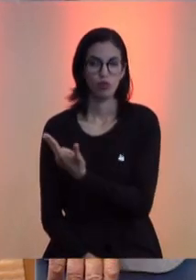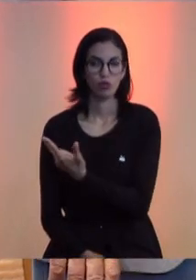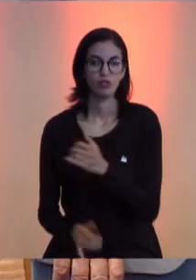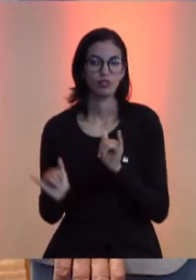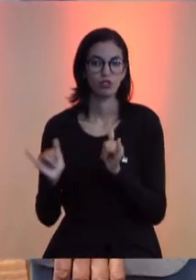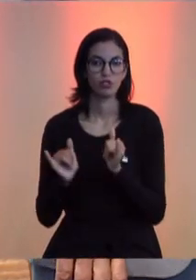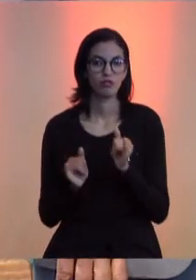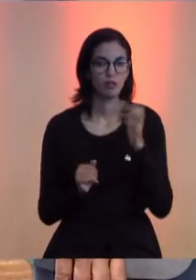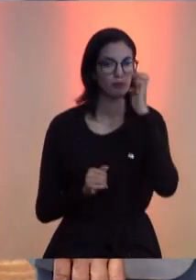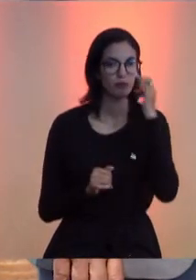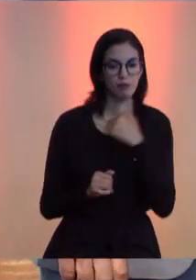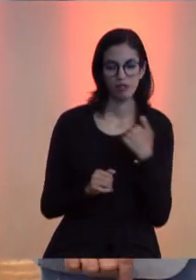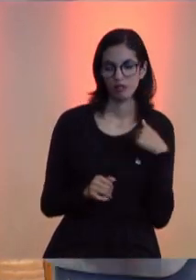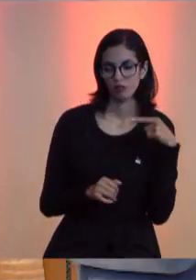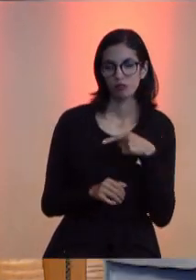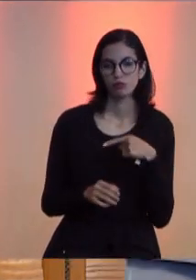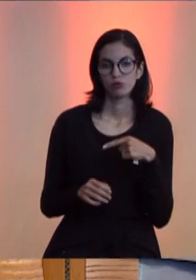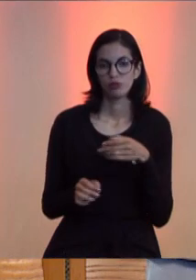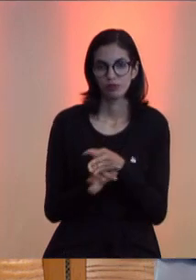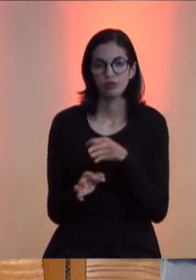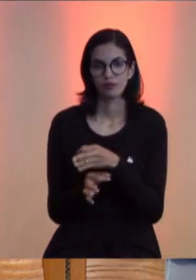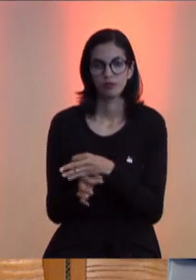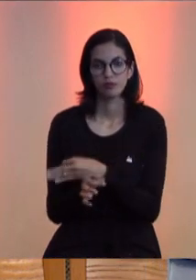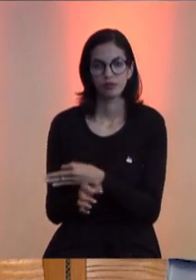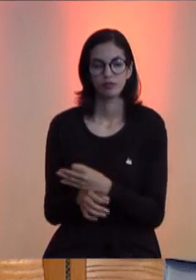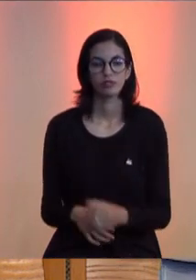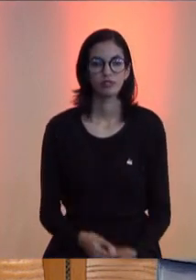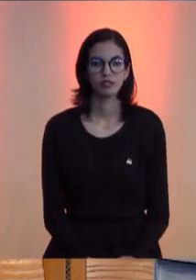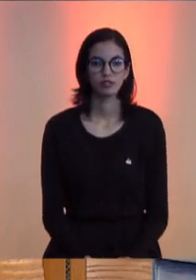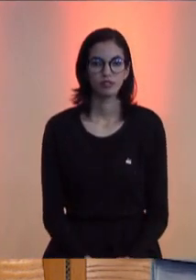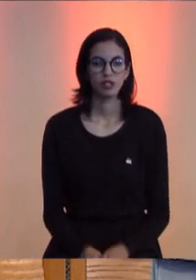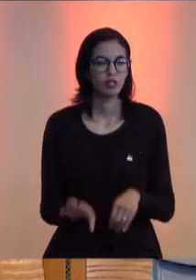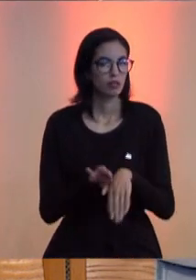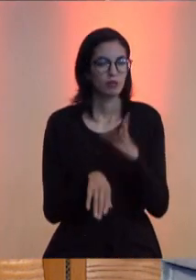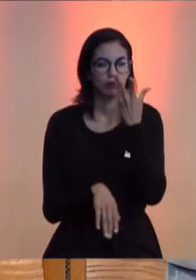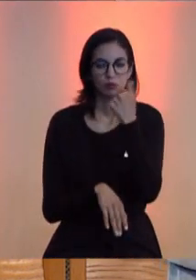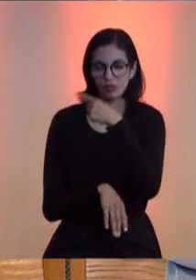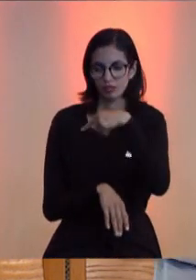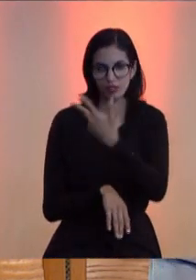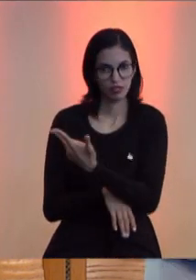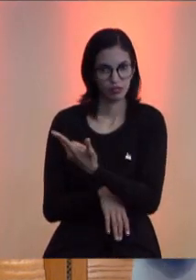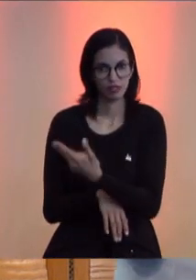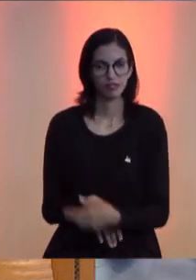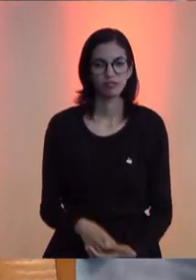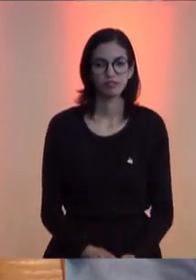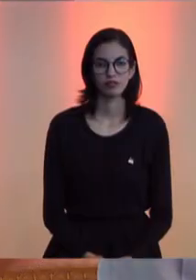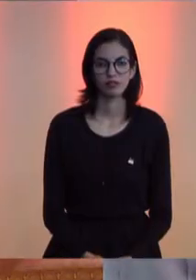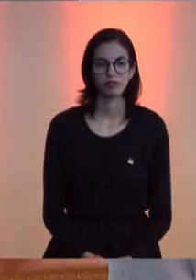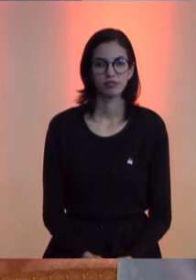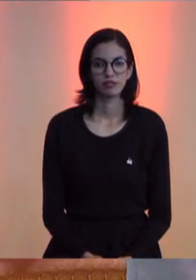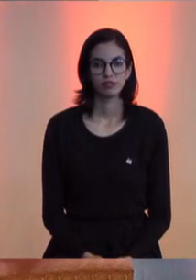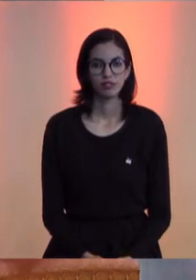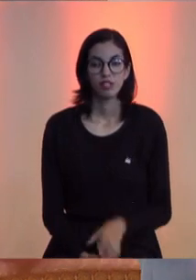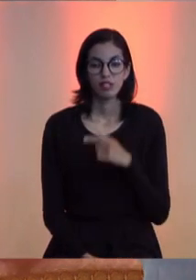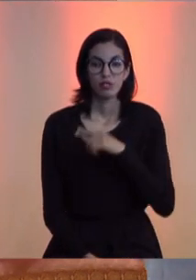about these three young people. Lo que más me gusta de estos tres jóvenes. They said, we know our God is able. Dijeron, sabemos